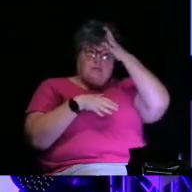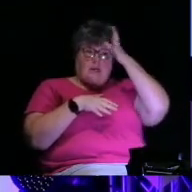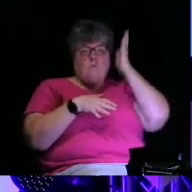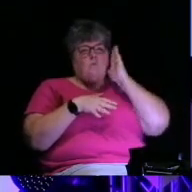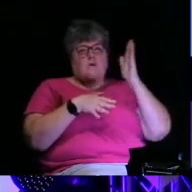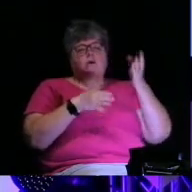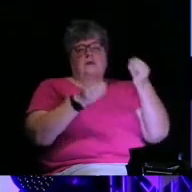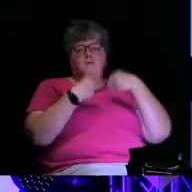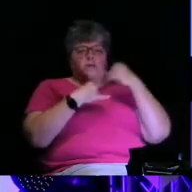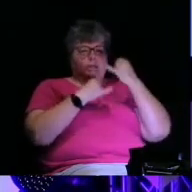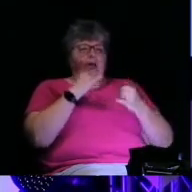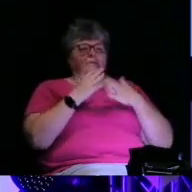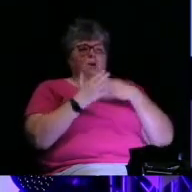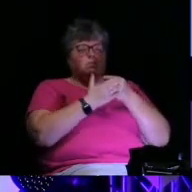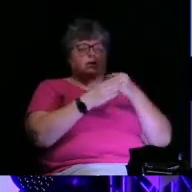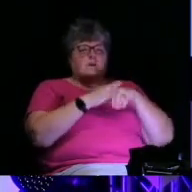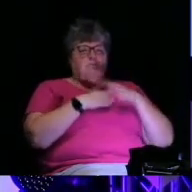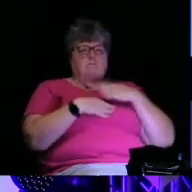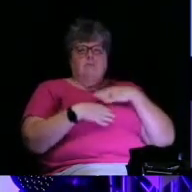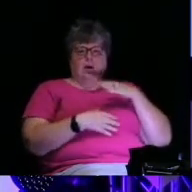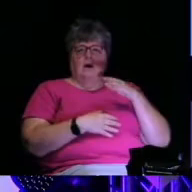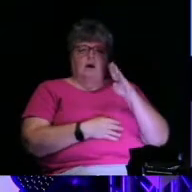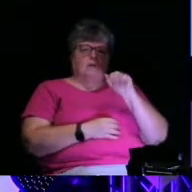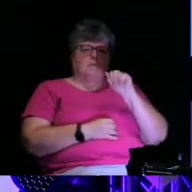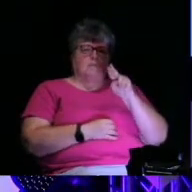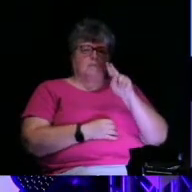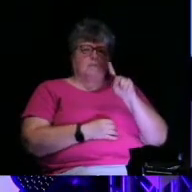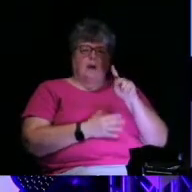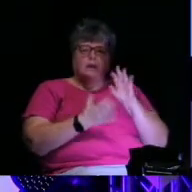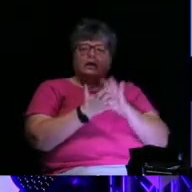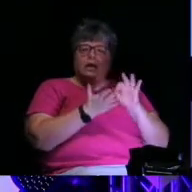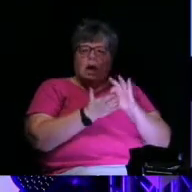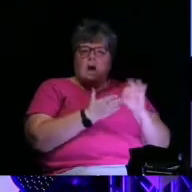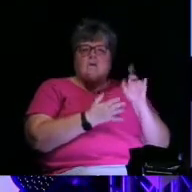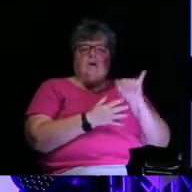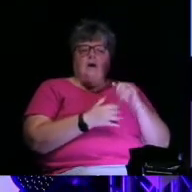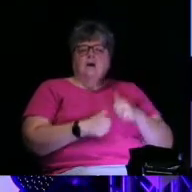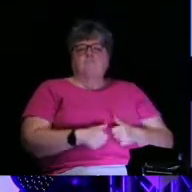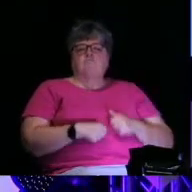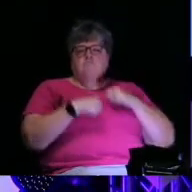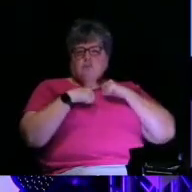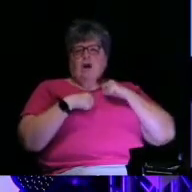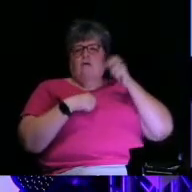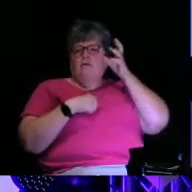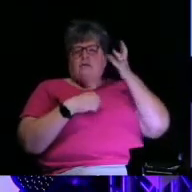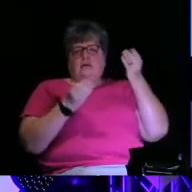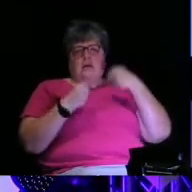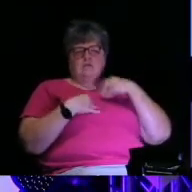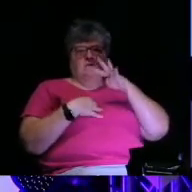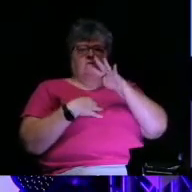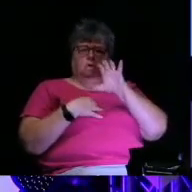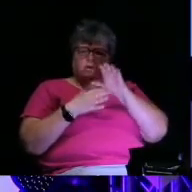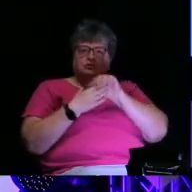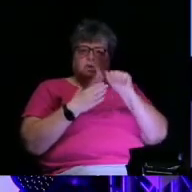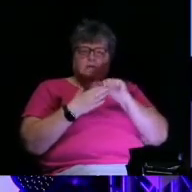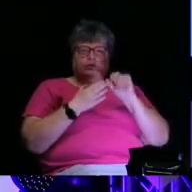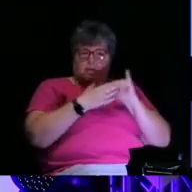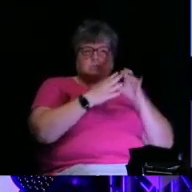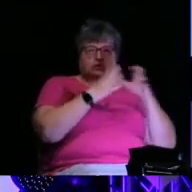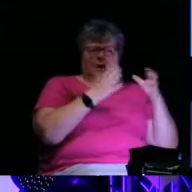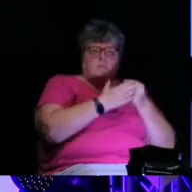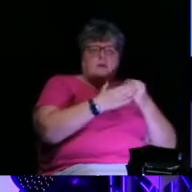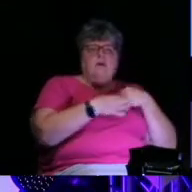money I had in my bank account. And he did, you know, kind of like the prodigal father. He gave me my $400. That was a lot of money back then. I